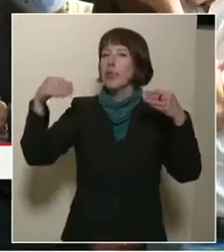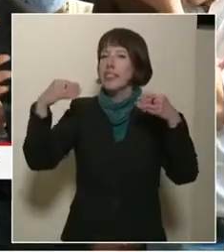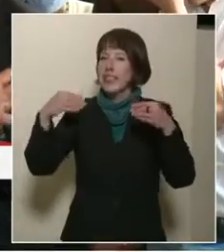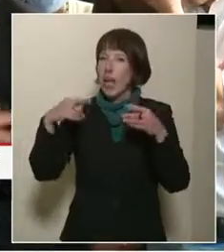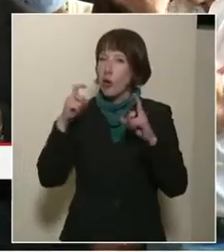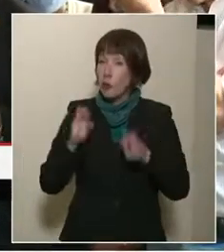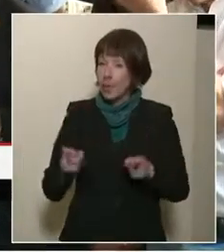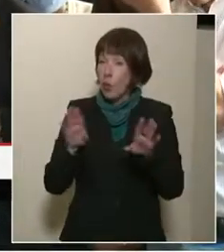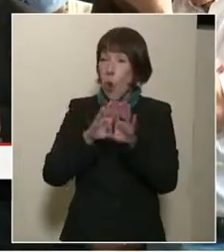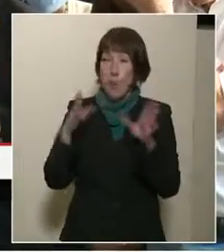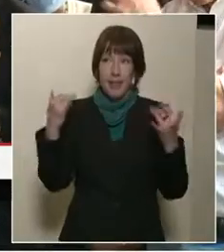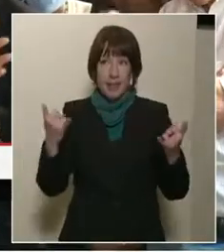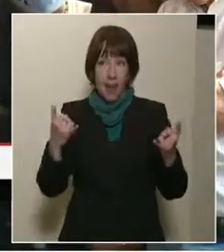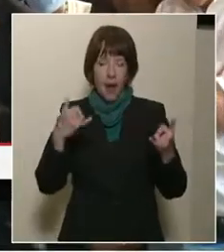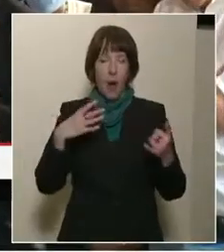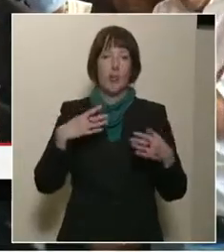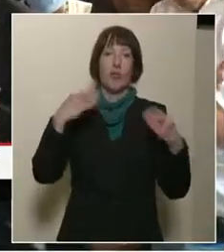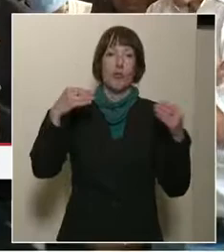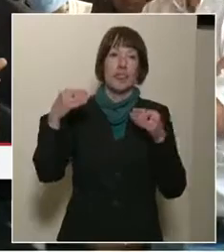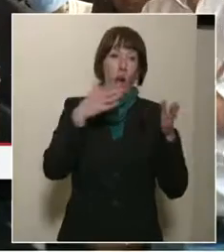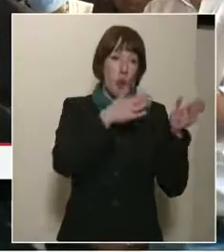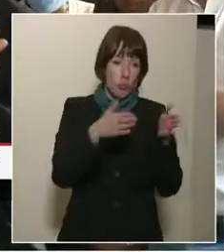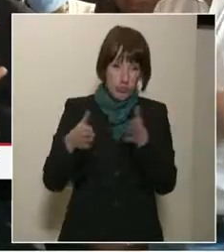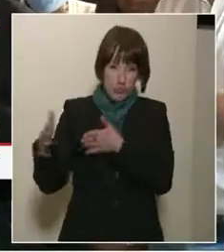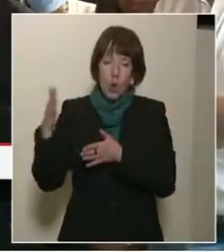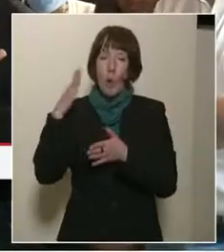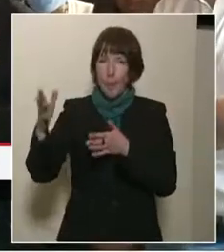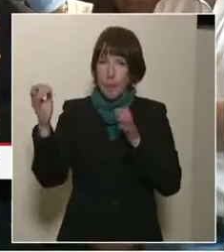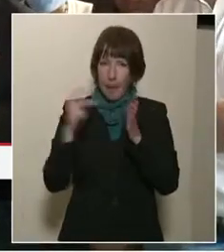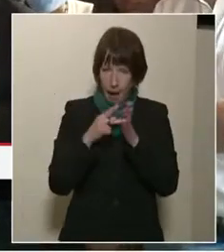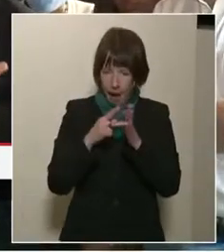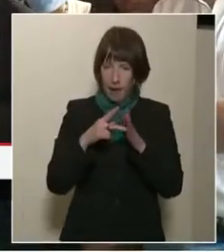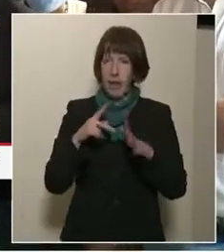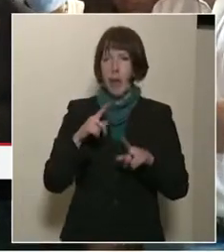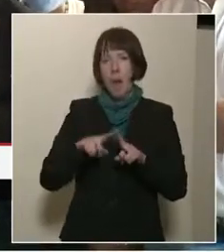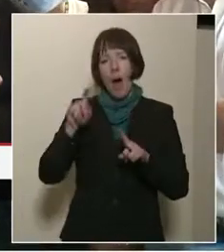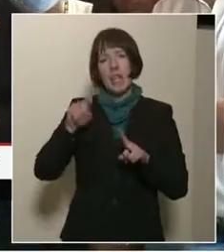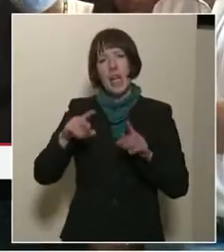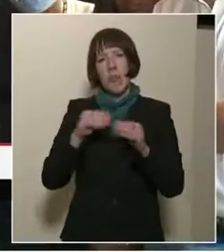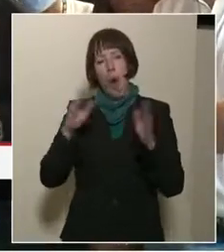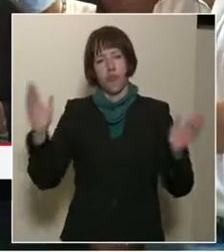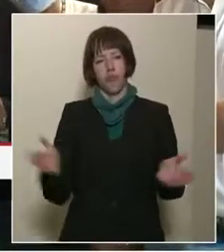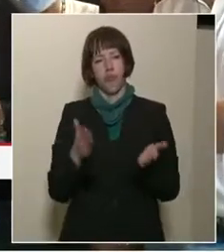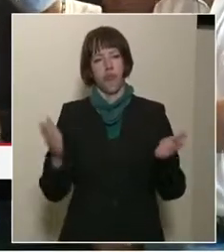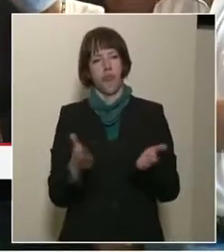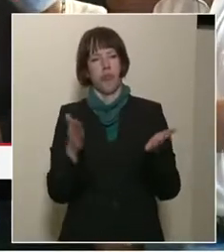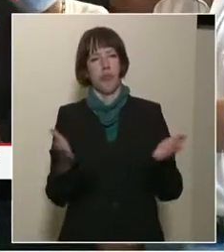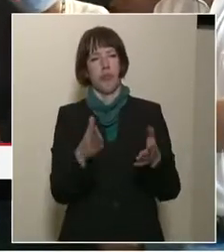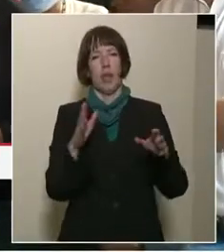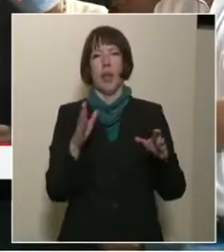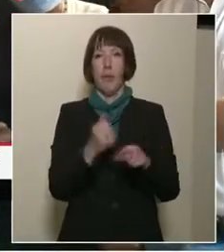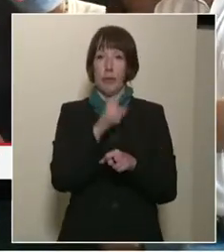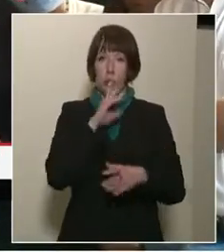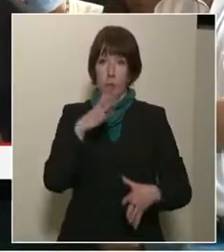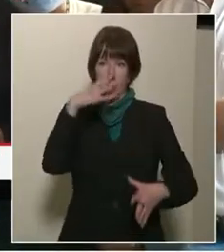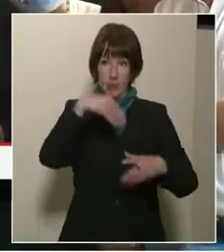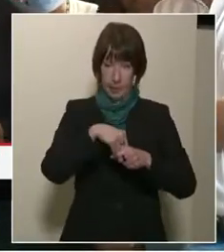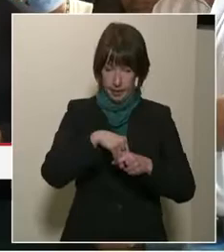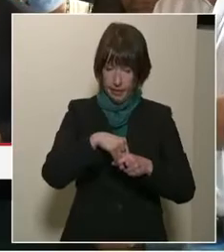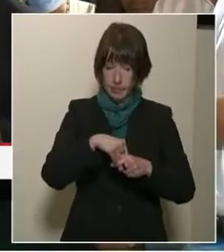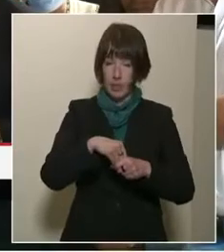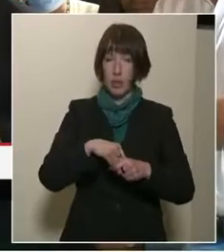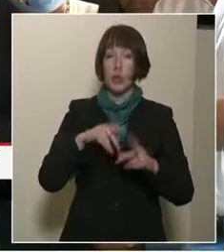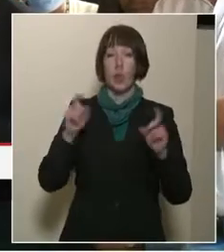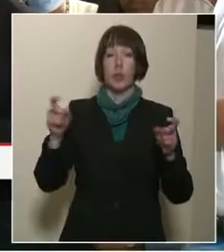our retail corridors, they are coming back, but they still need to, you know, a little bit more to make sure they participate in the comeback. So those grants